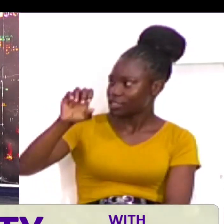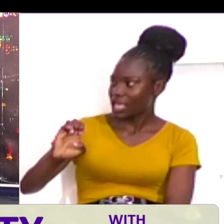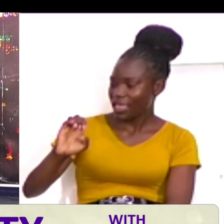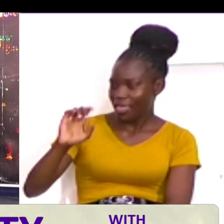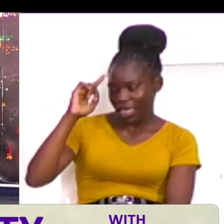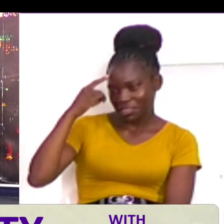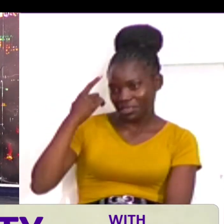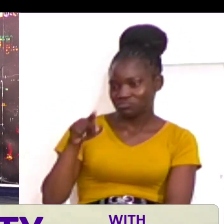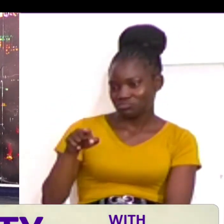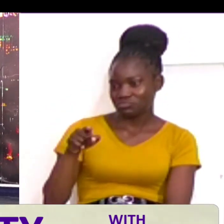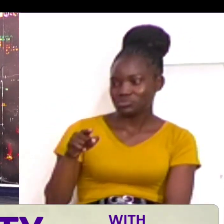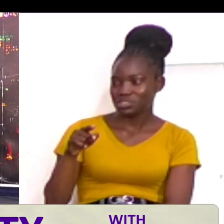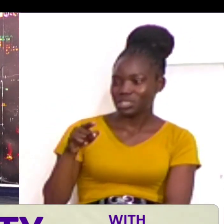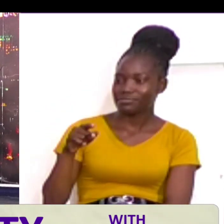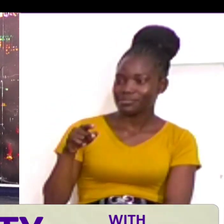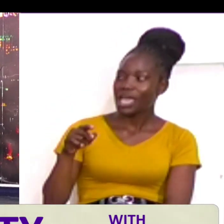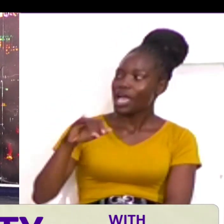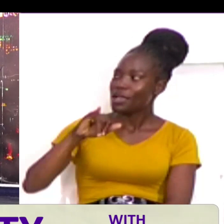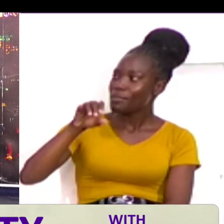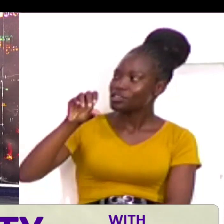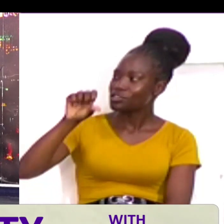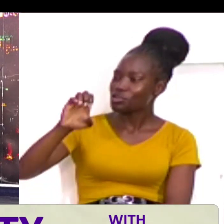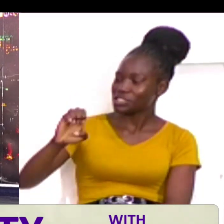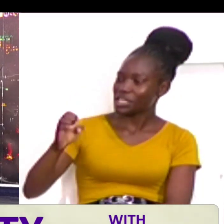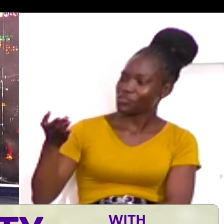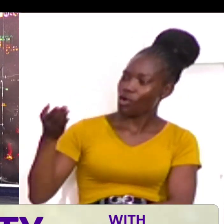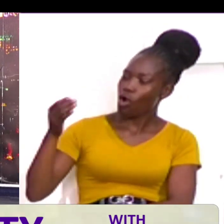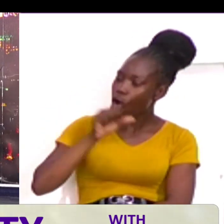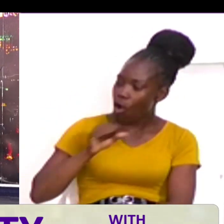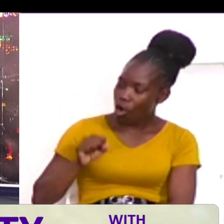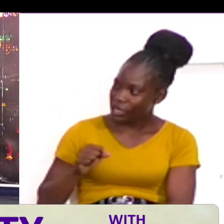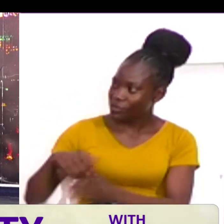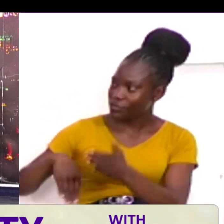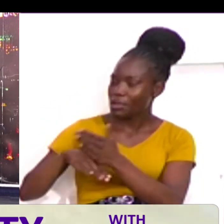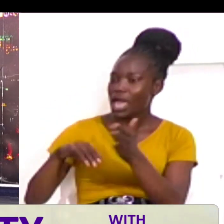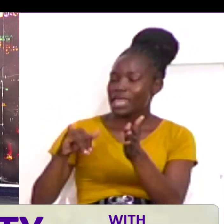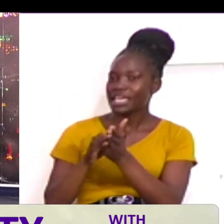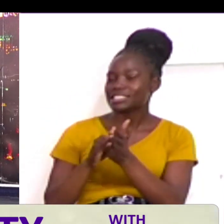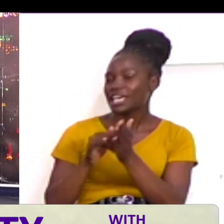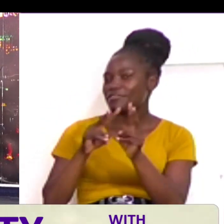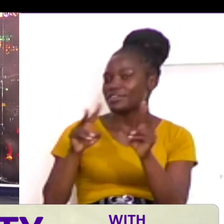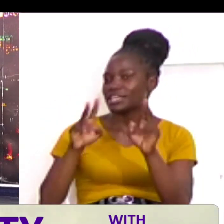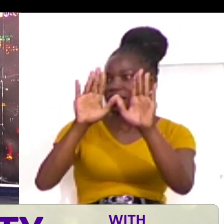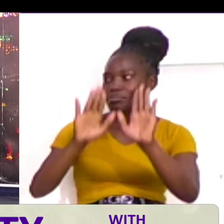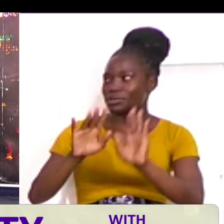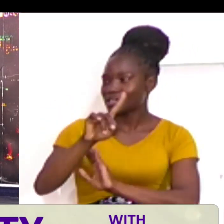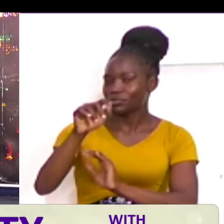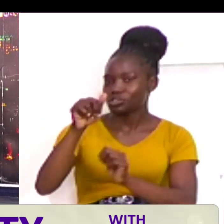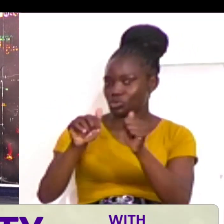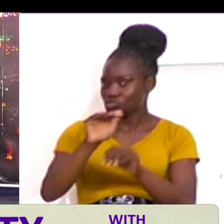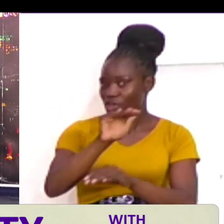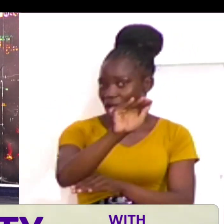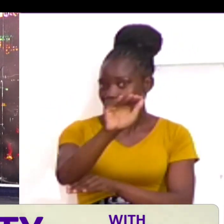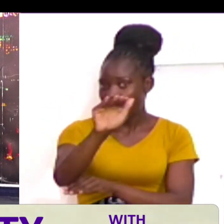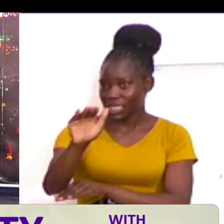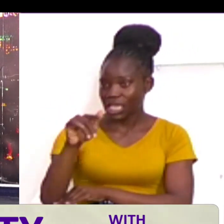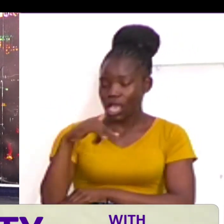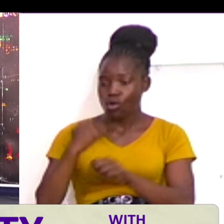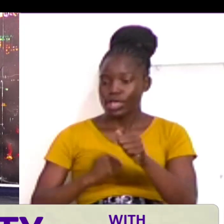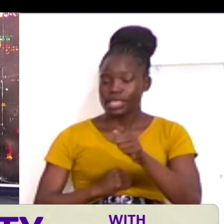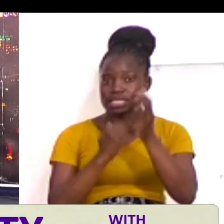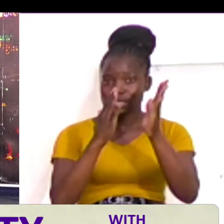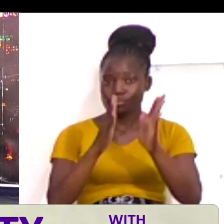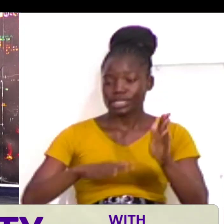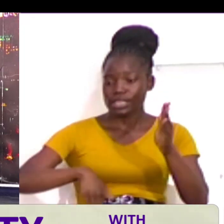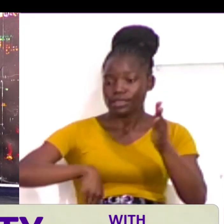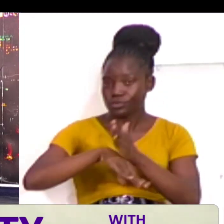He is of the past football. And that is a crucial question that we are posing out there to the fans, football